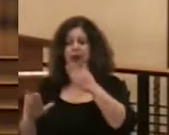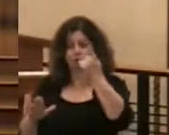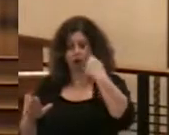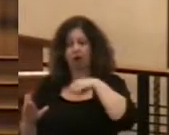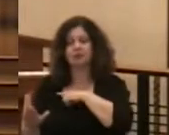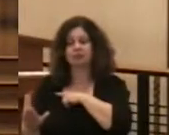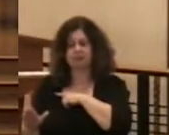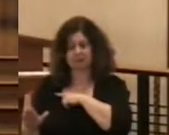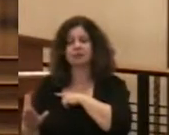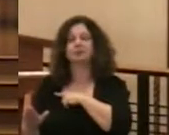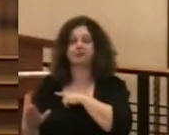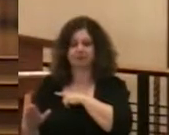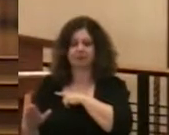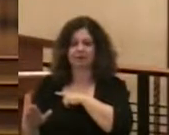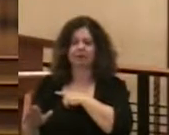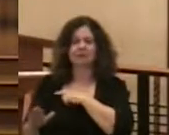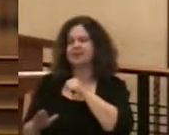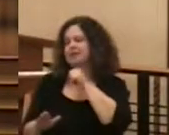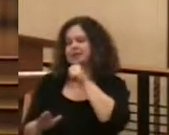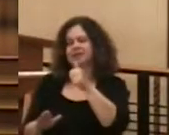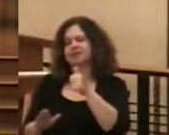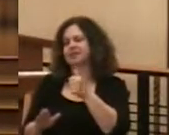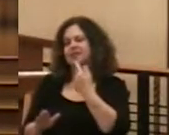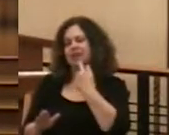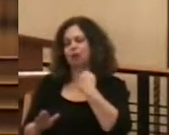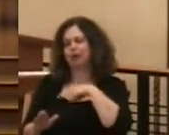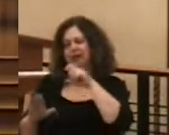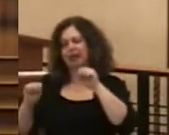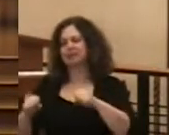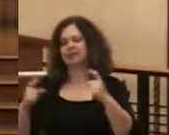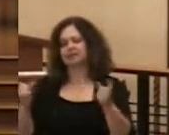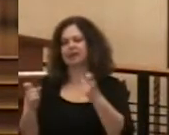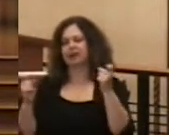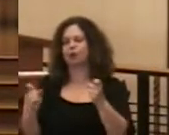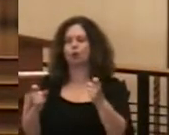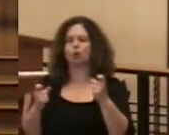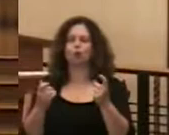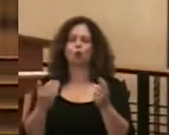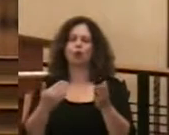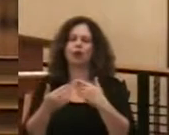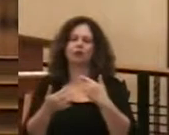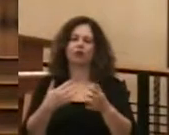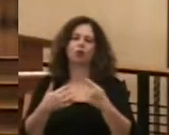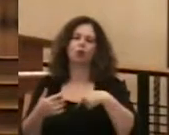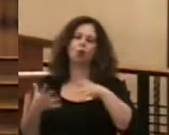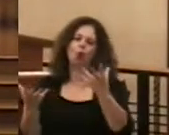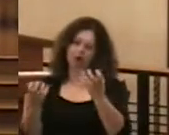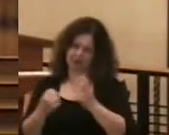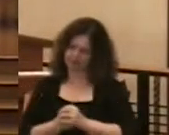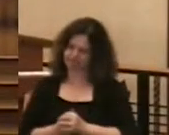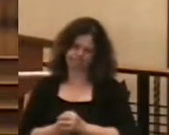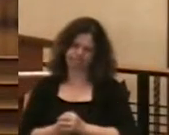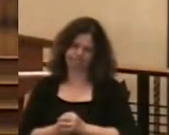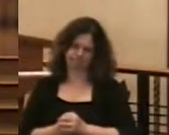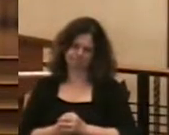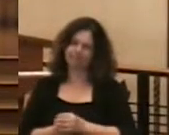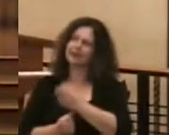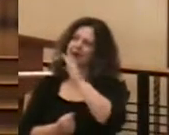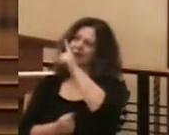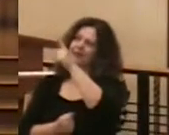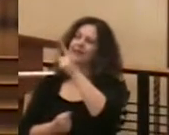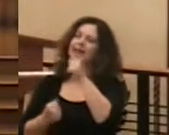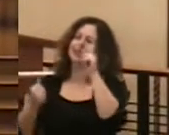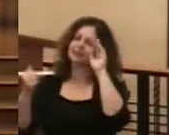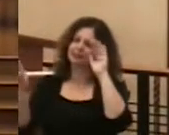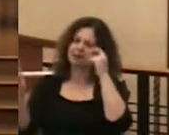Now, that does not give us license to sin whenever and wherever we want. God expects us yet